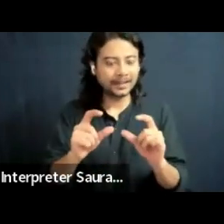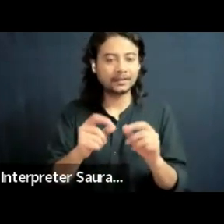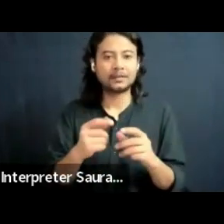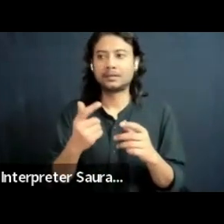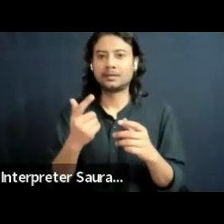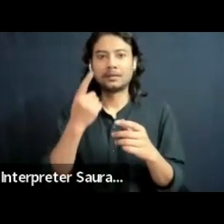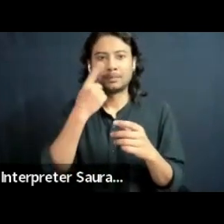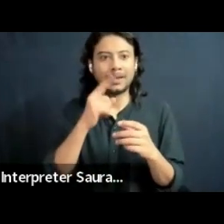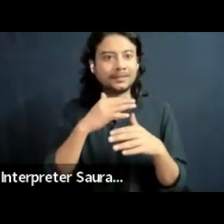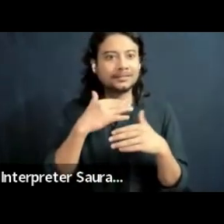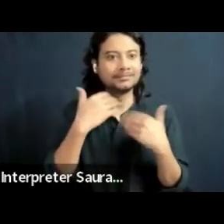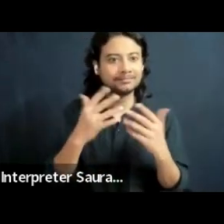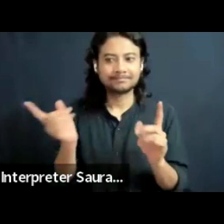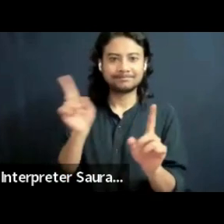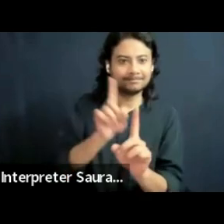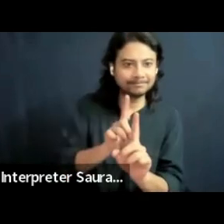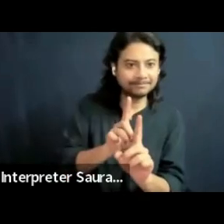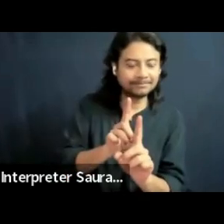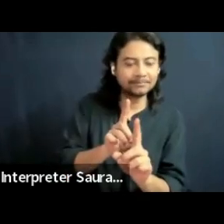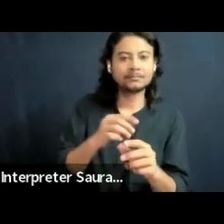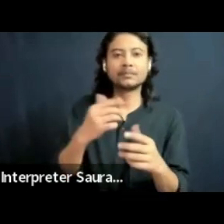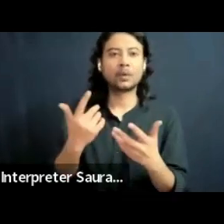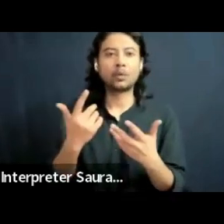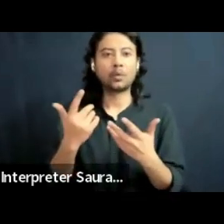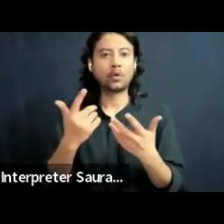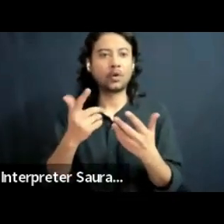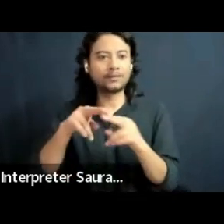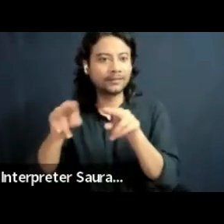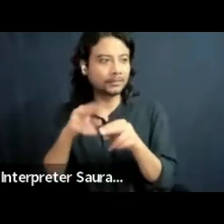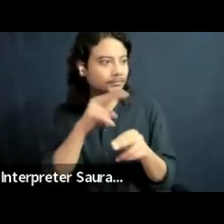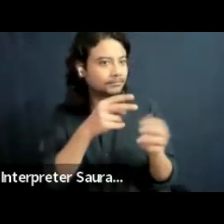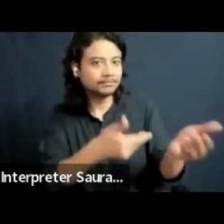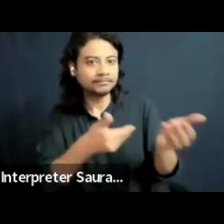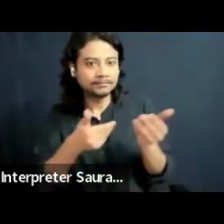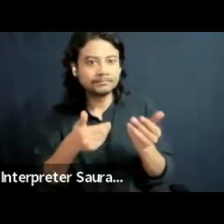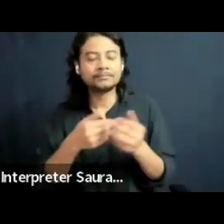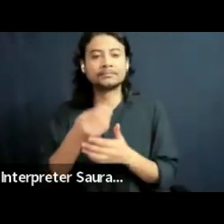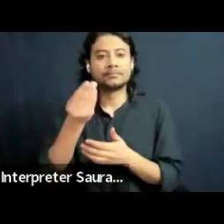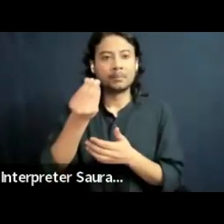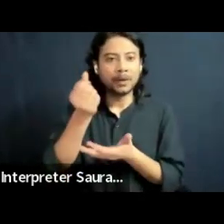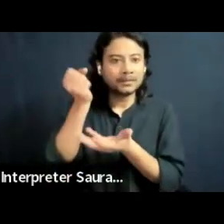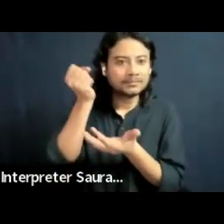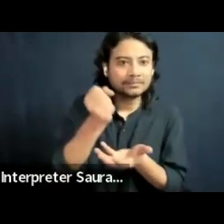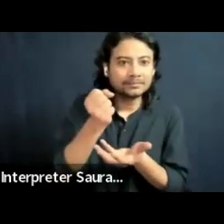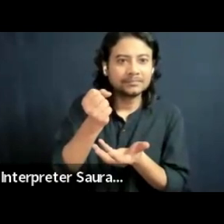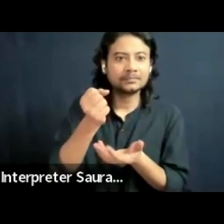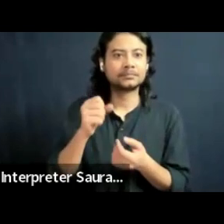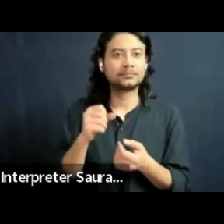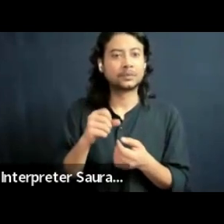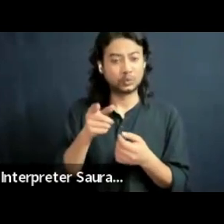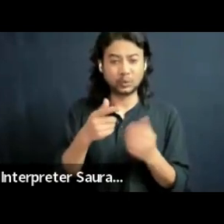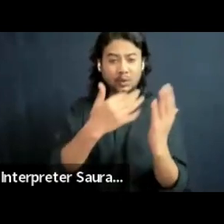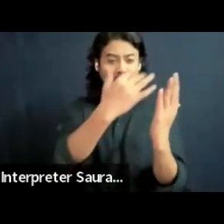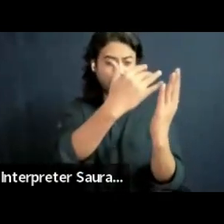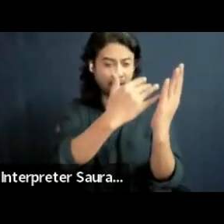And it's important to look and to see how and whether they are actually including the child with